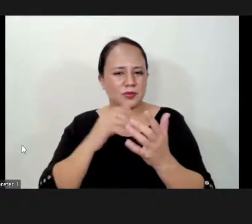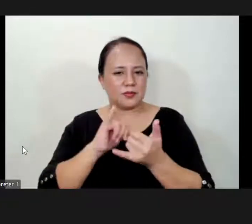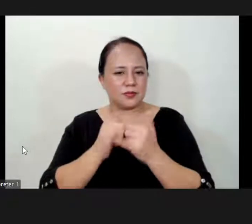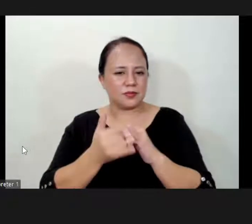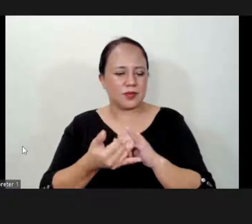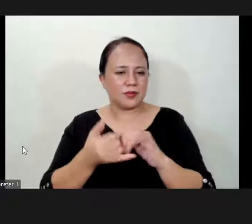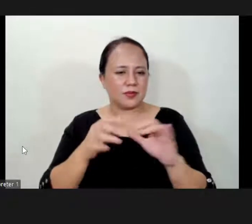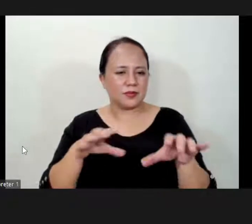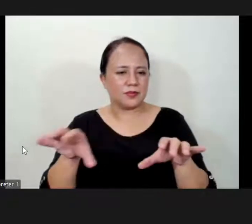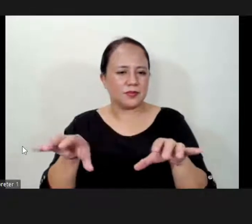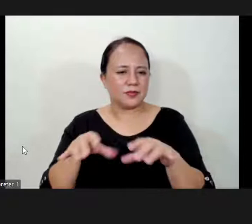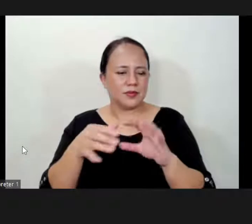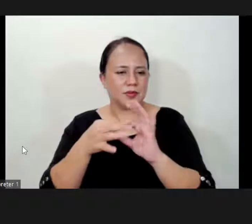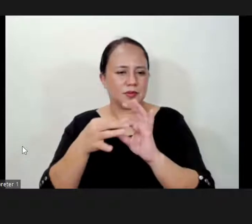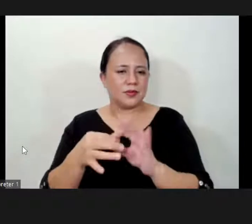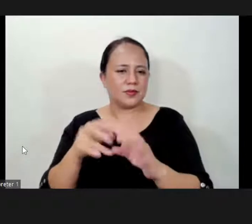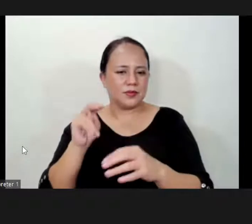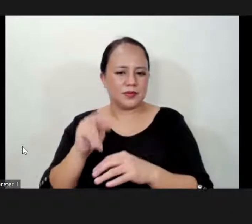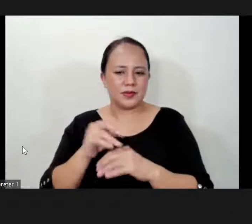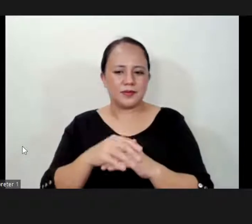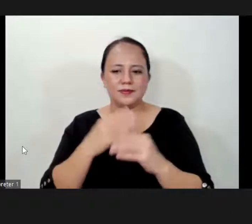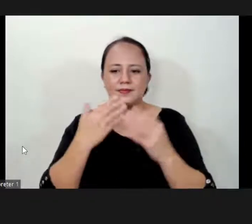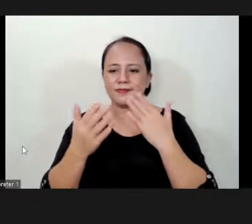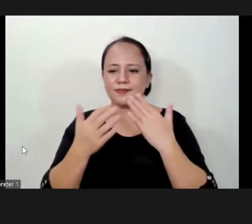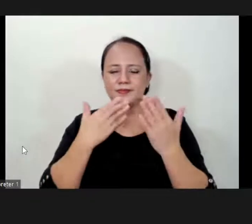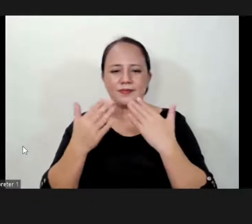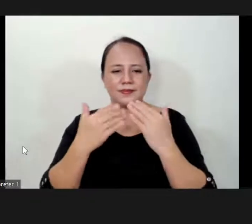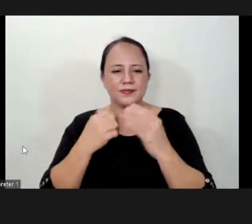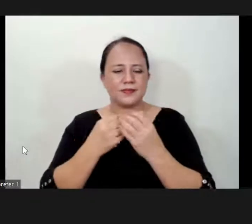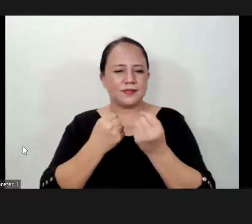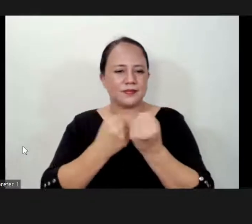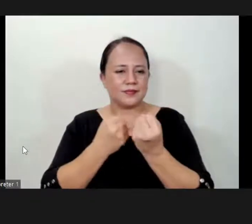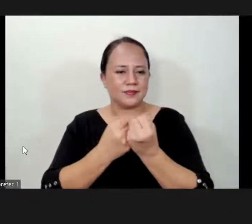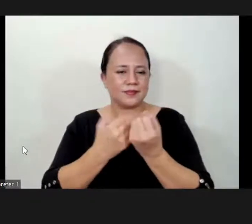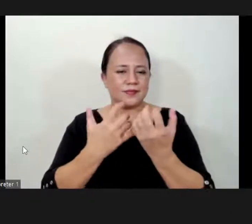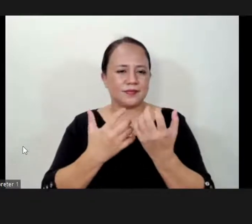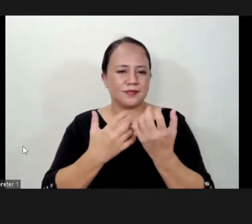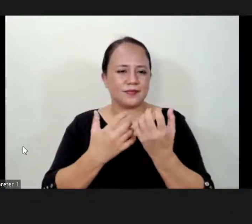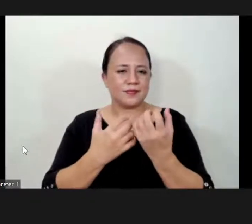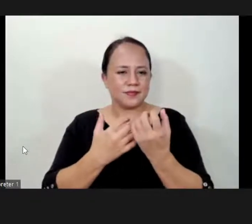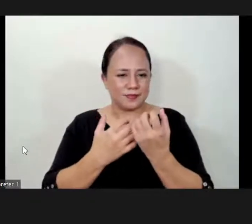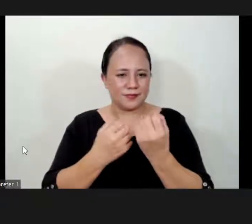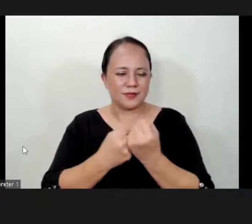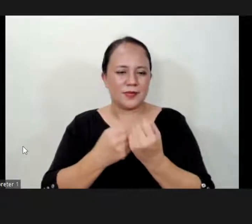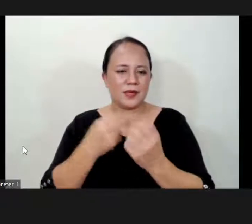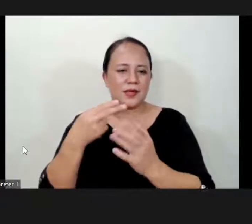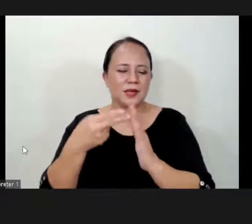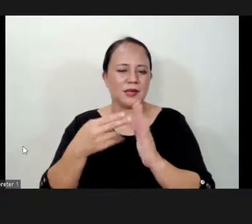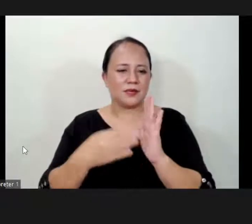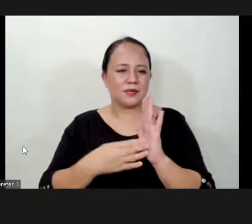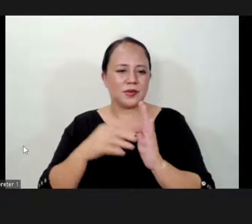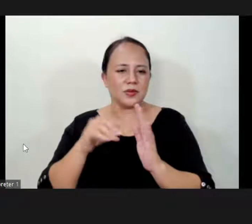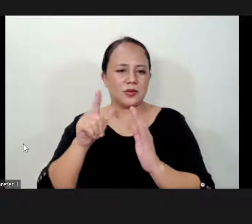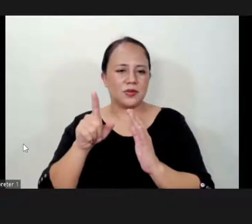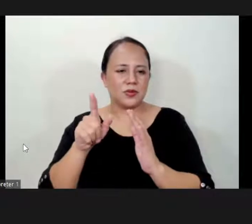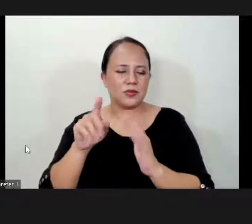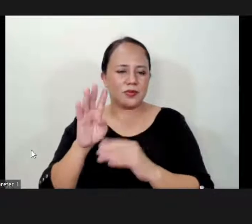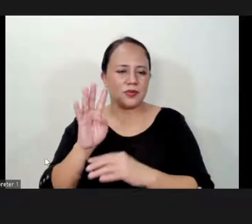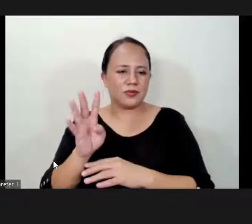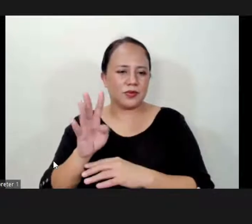according to our needs. And thank you for sponsoring House Bill 2140